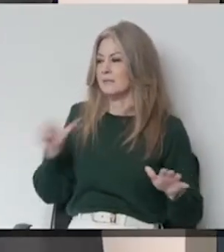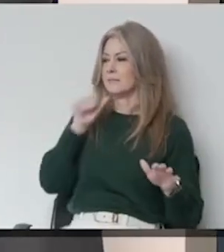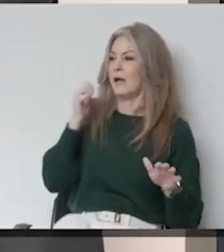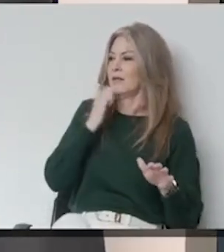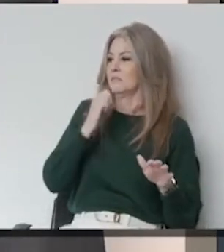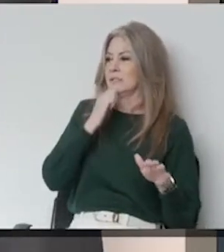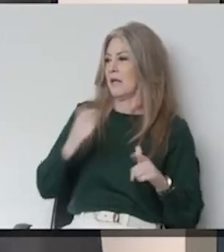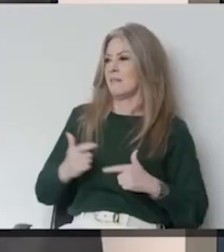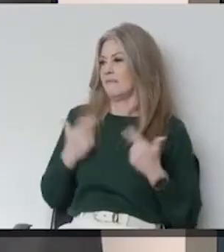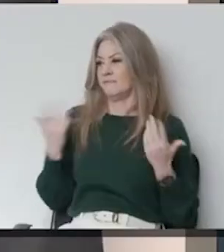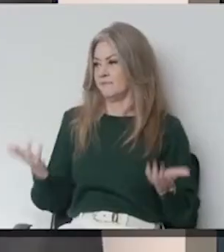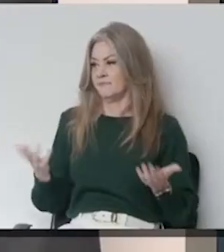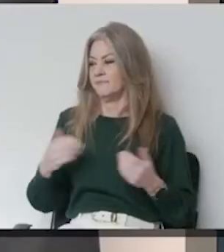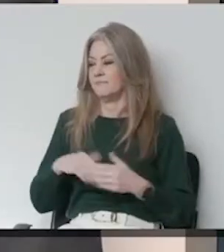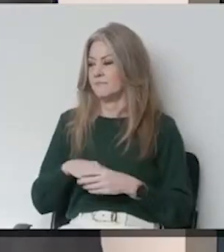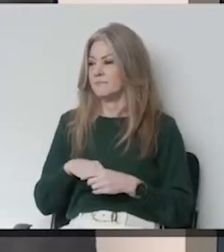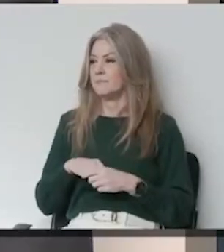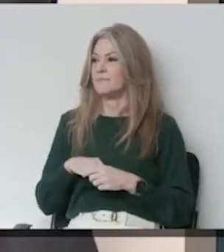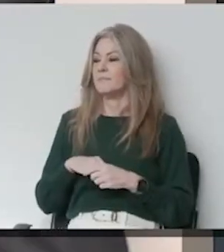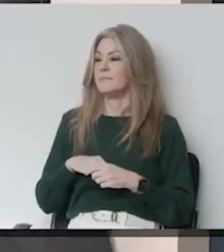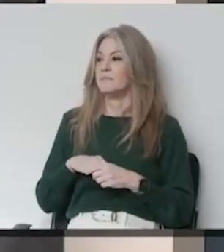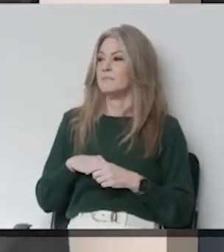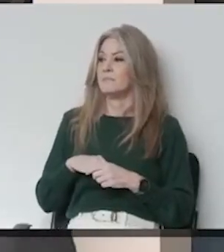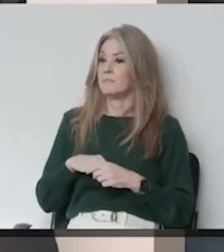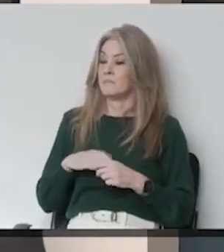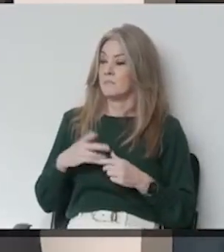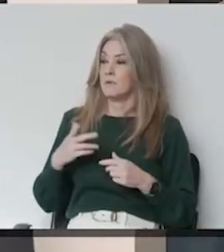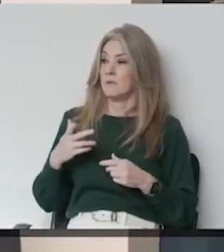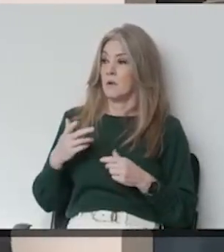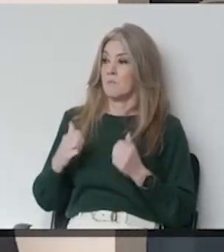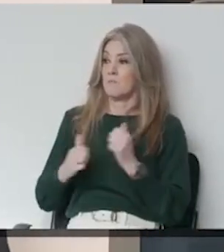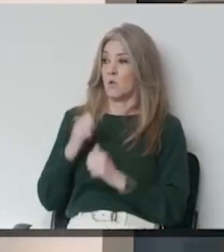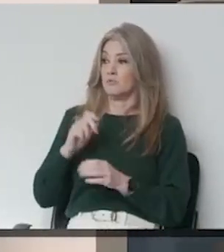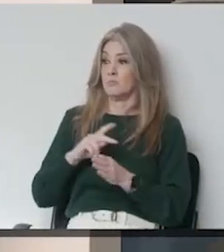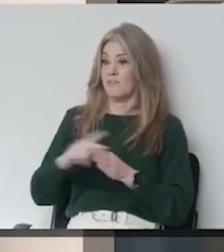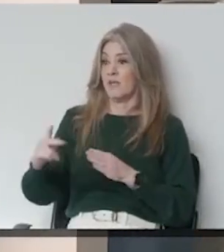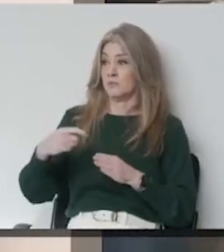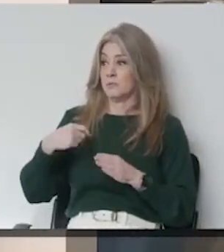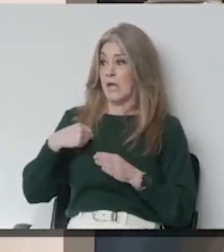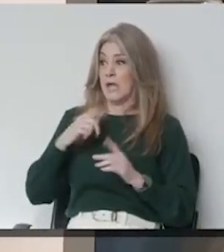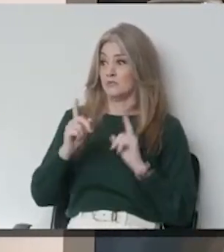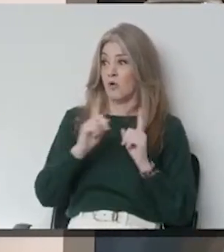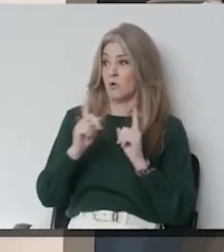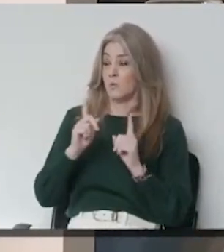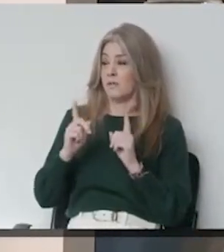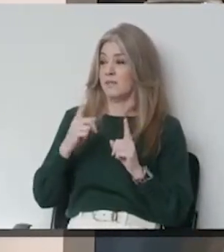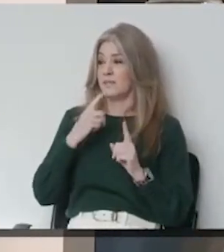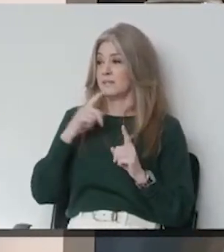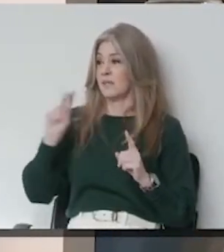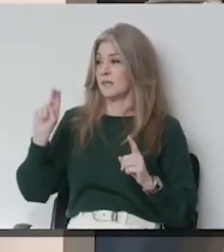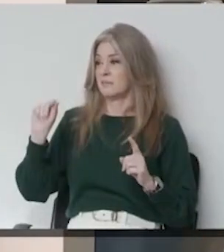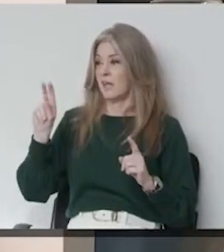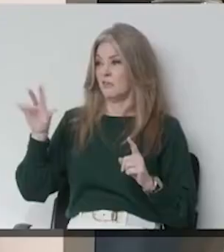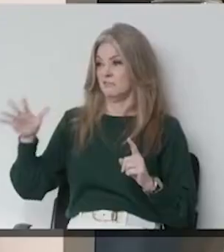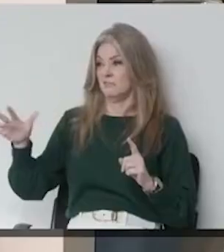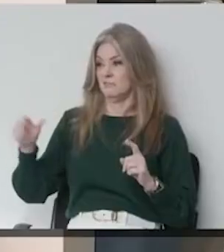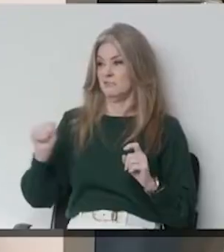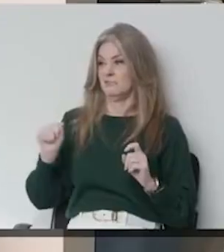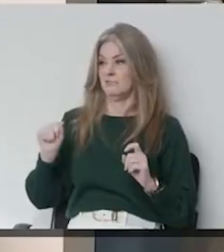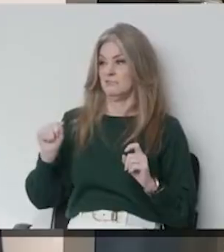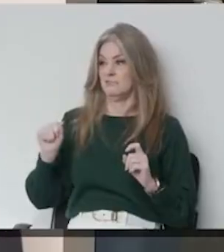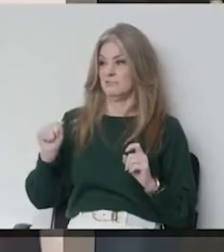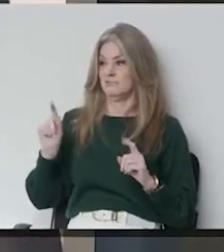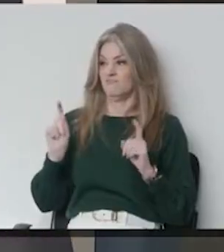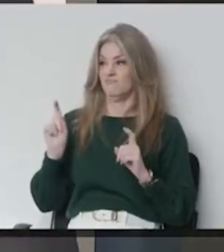life. But I would say the industry professionals that I've talked to, they say Narrator, not so good.